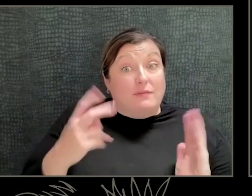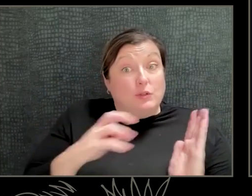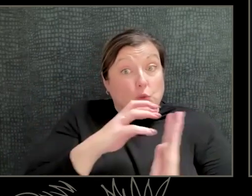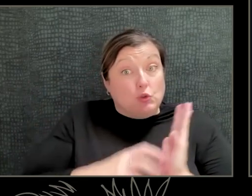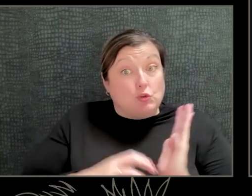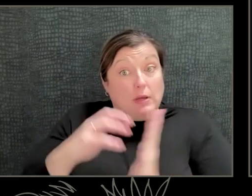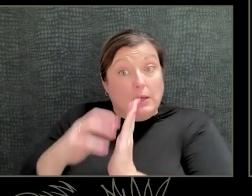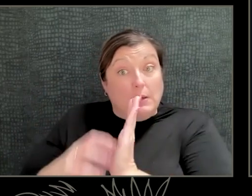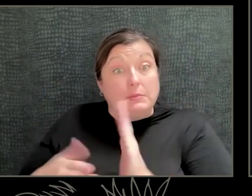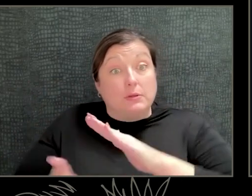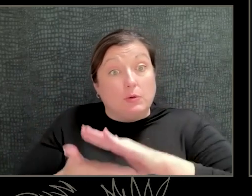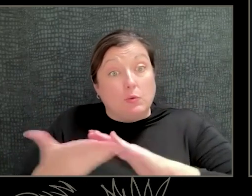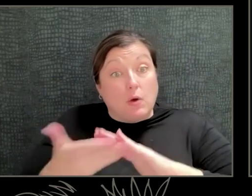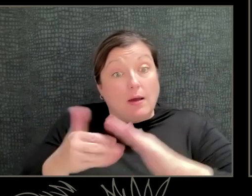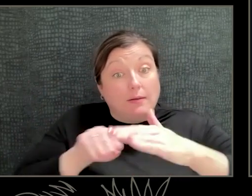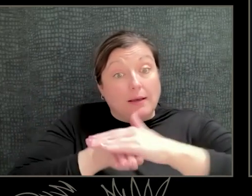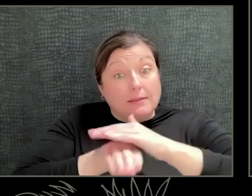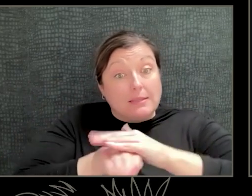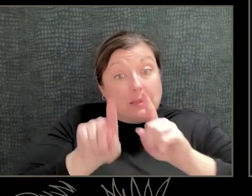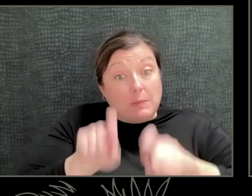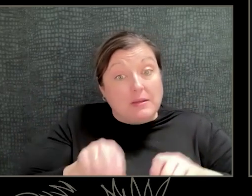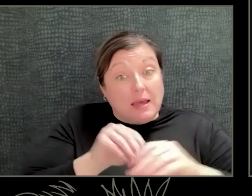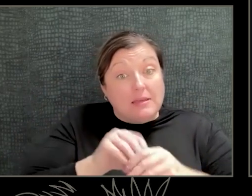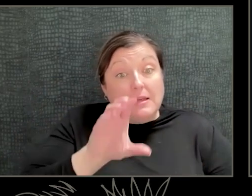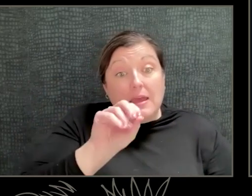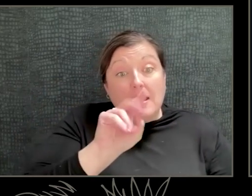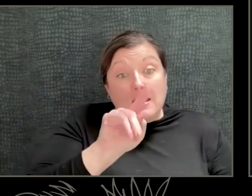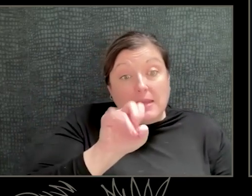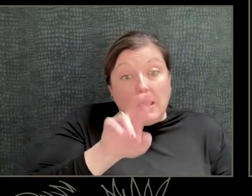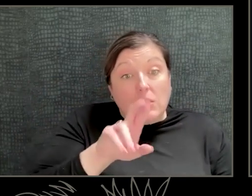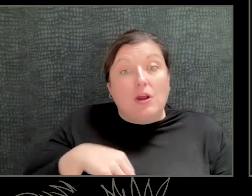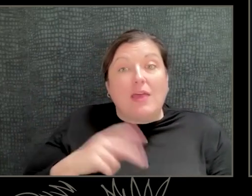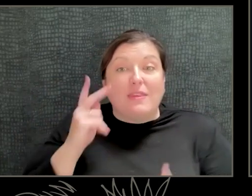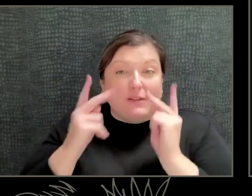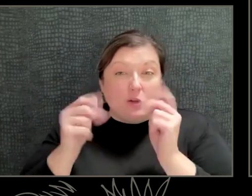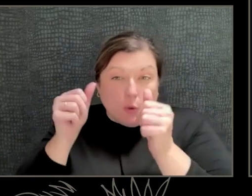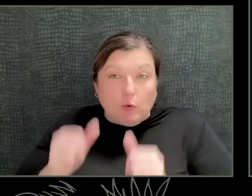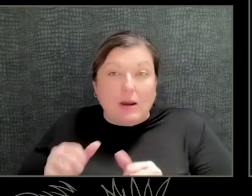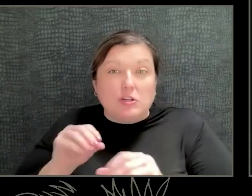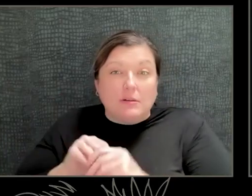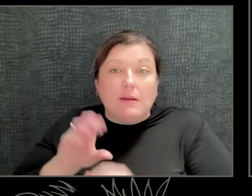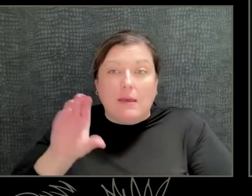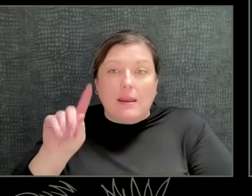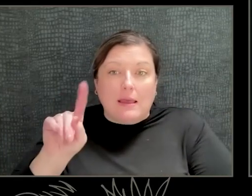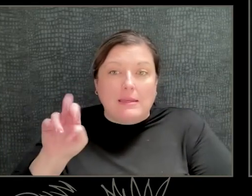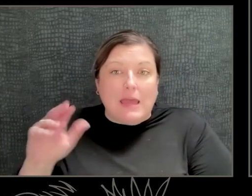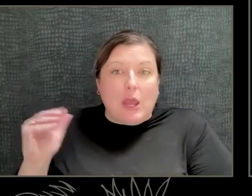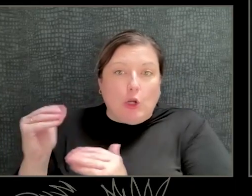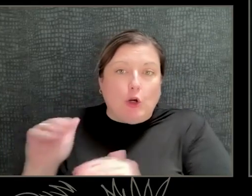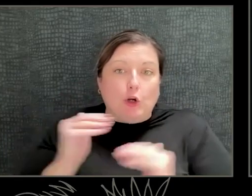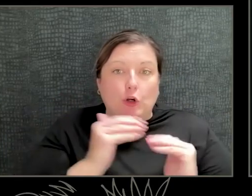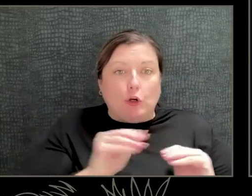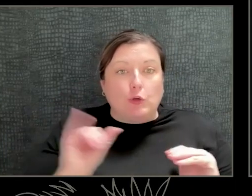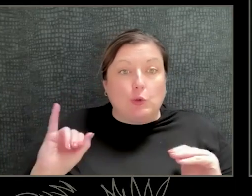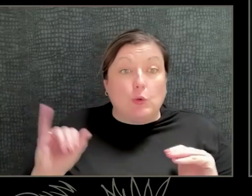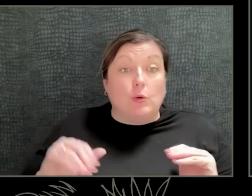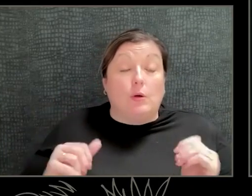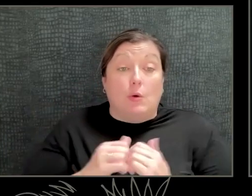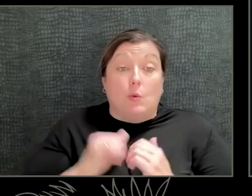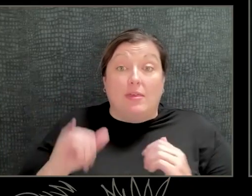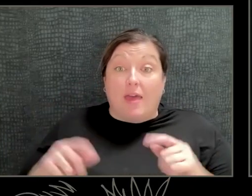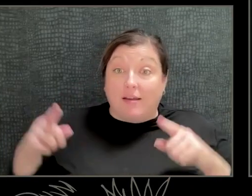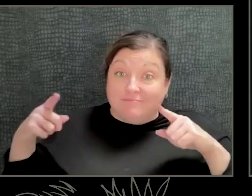the accessibility tests in a container and the visual regression tests in a container. And so with that, we have a